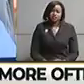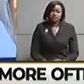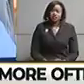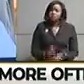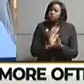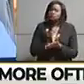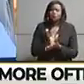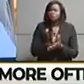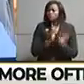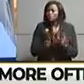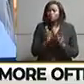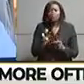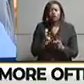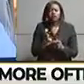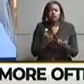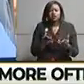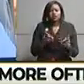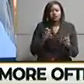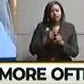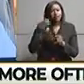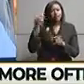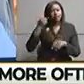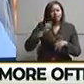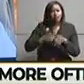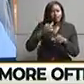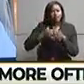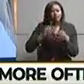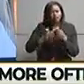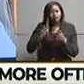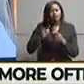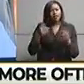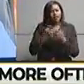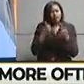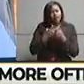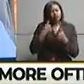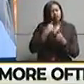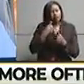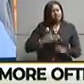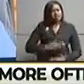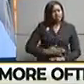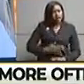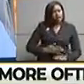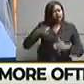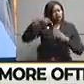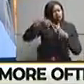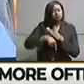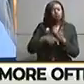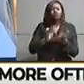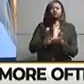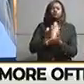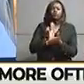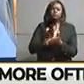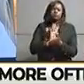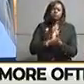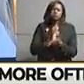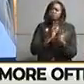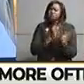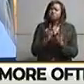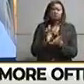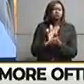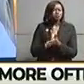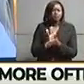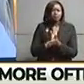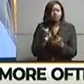We went into the science the other day when we were in Entebbe. The soap can kill